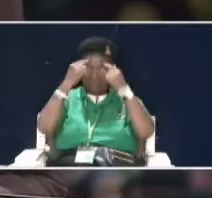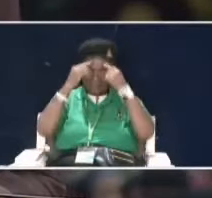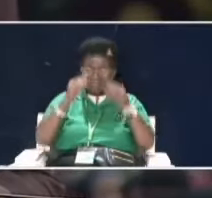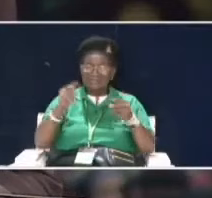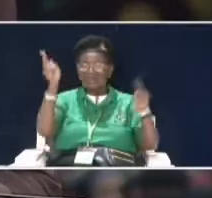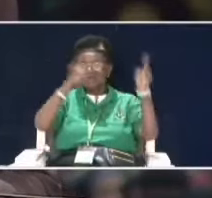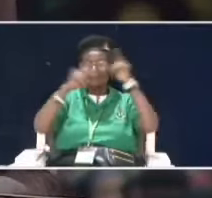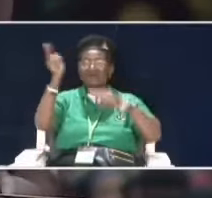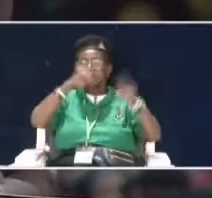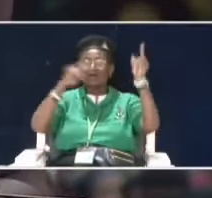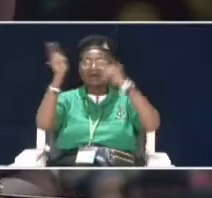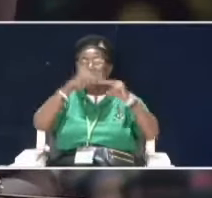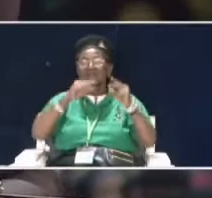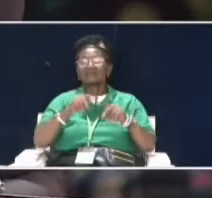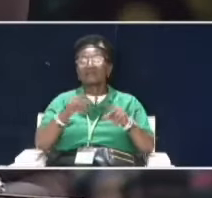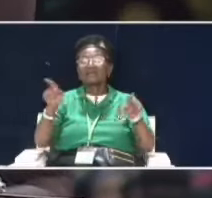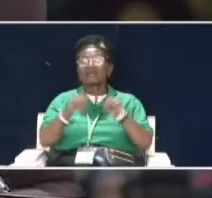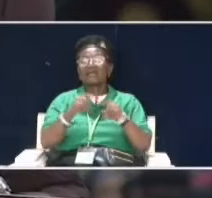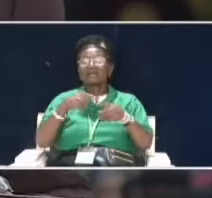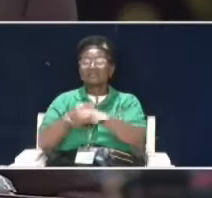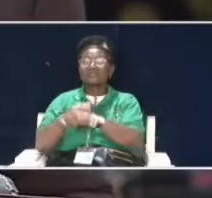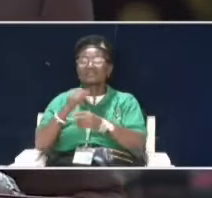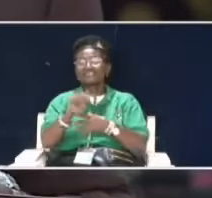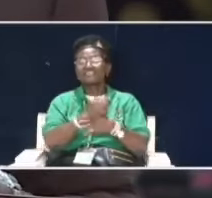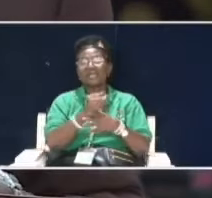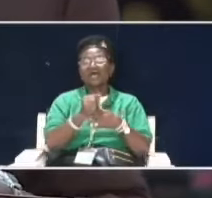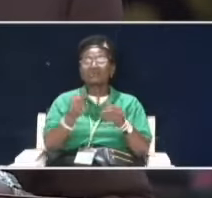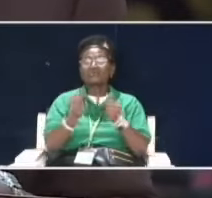But like I've shared with you before,